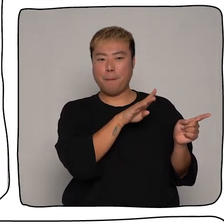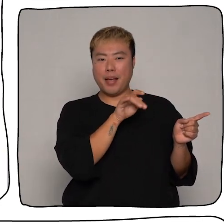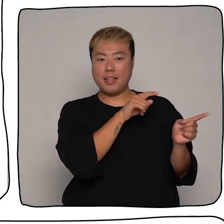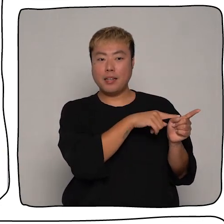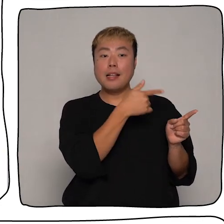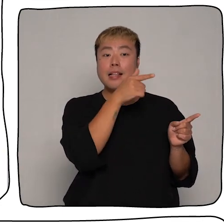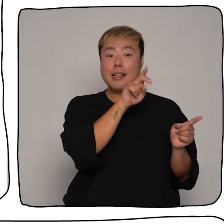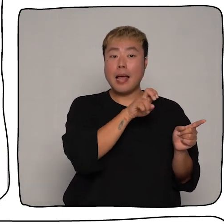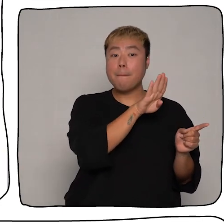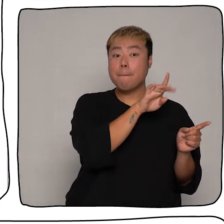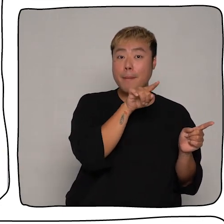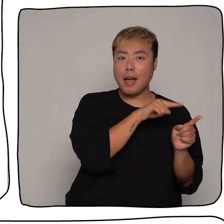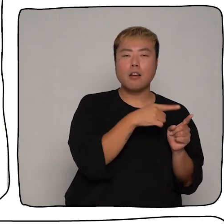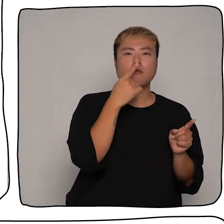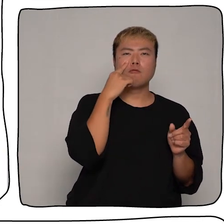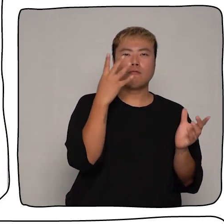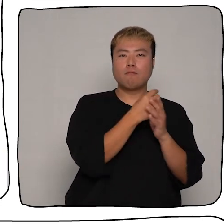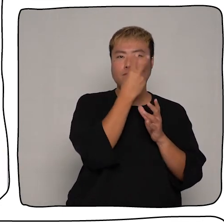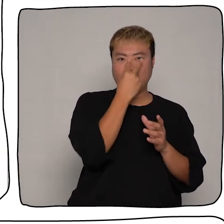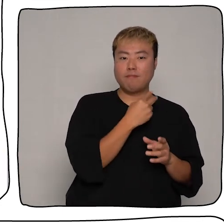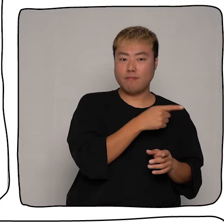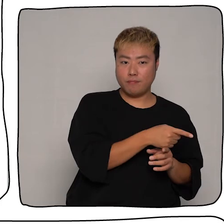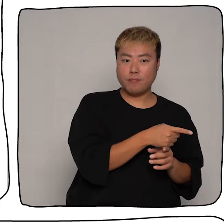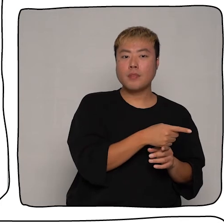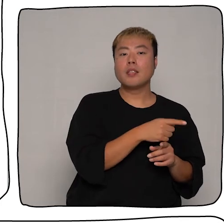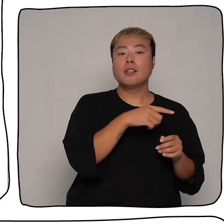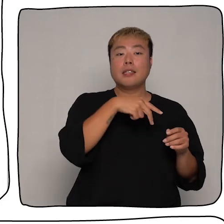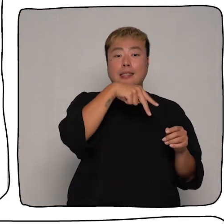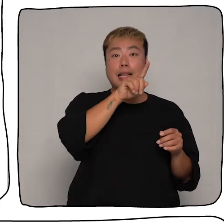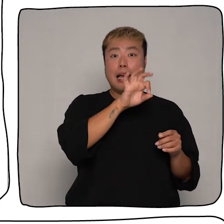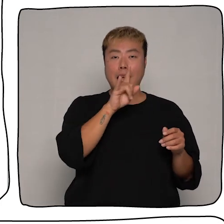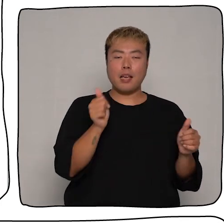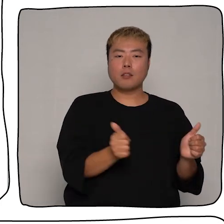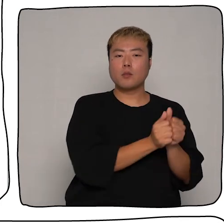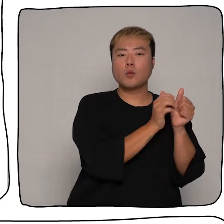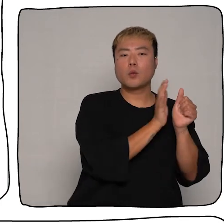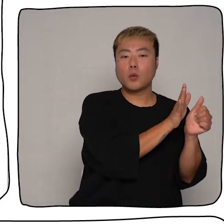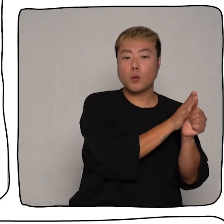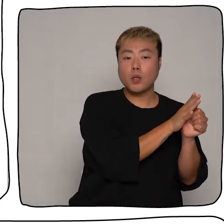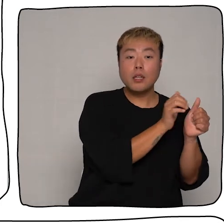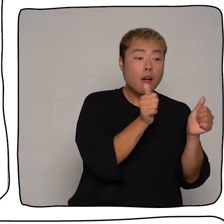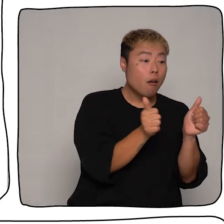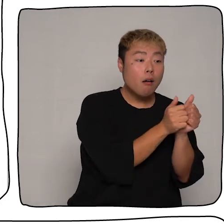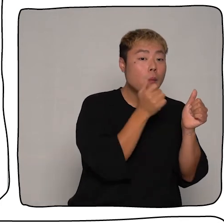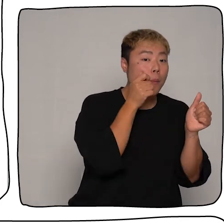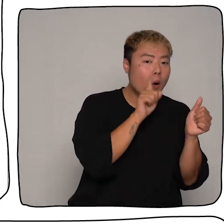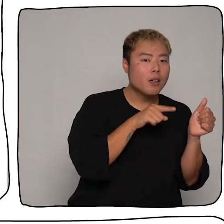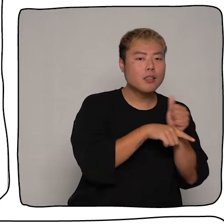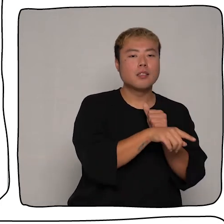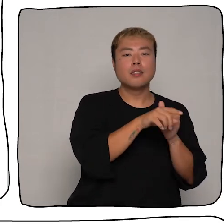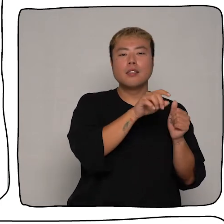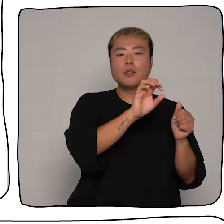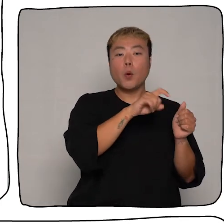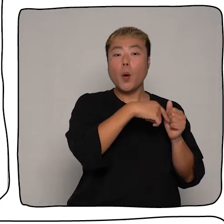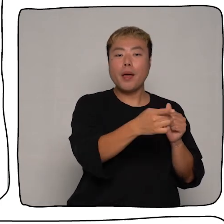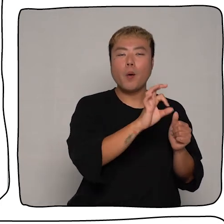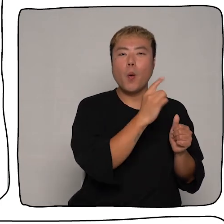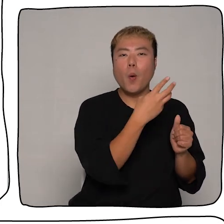totally blind. And Sai helped Namba. This is Sae with